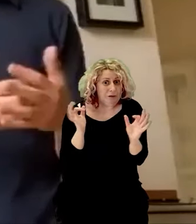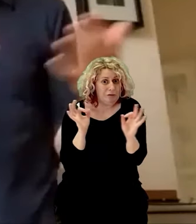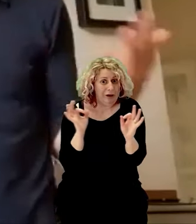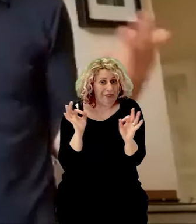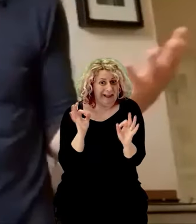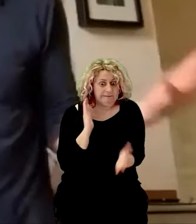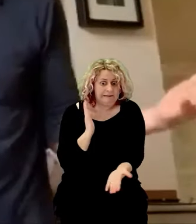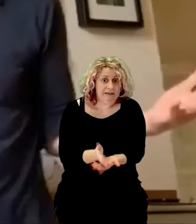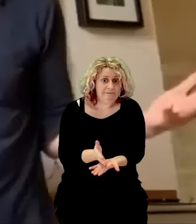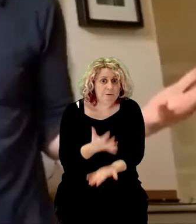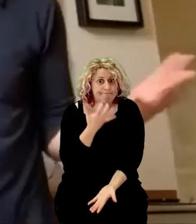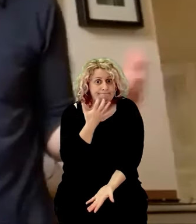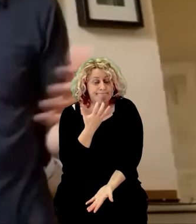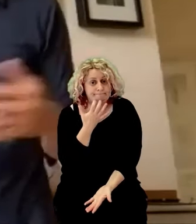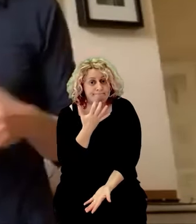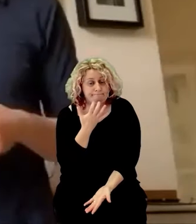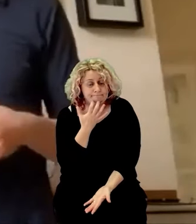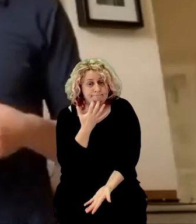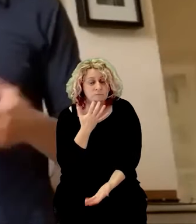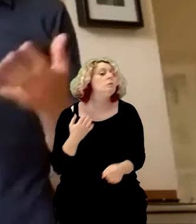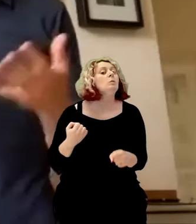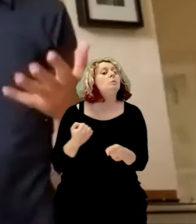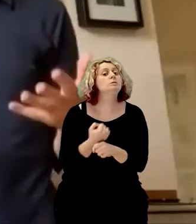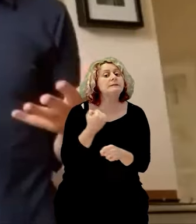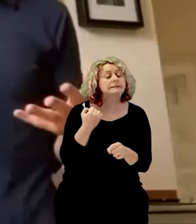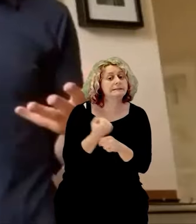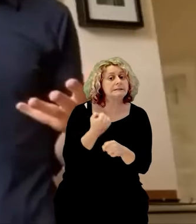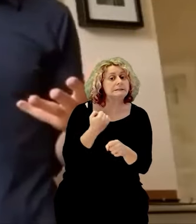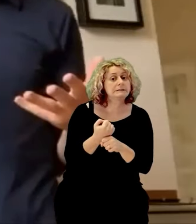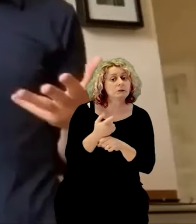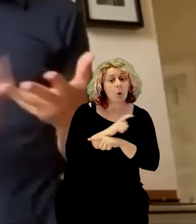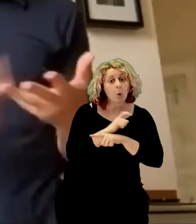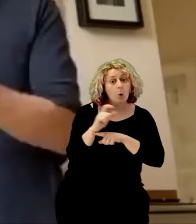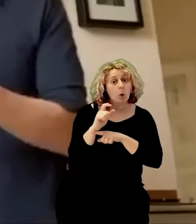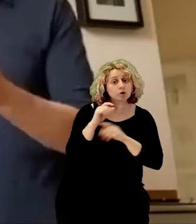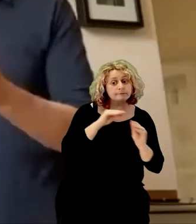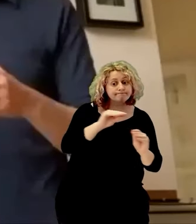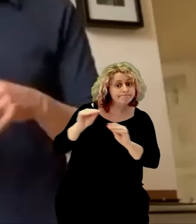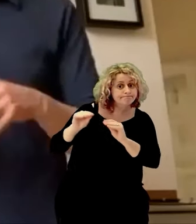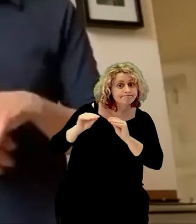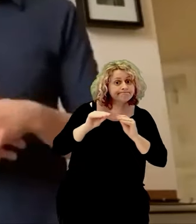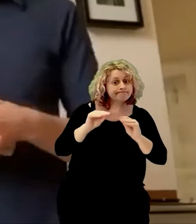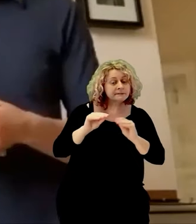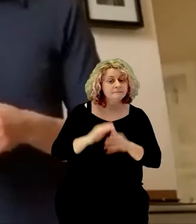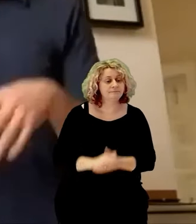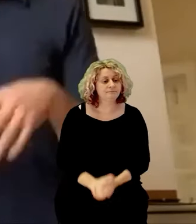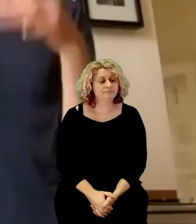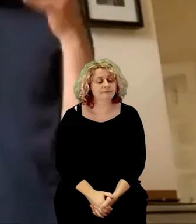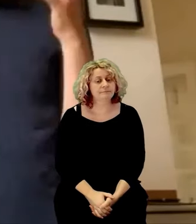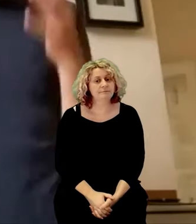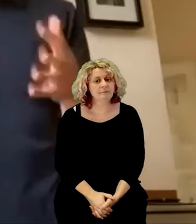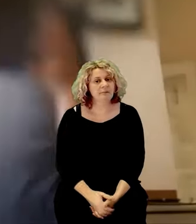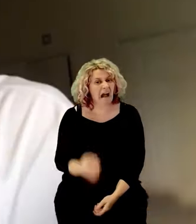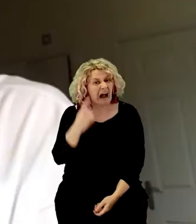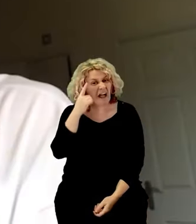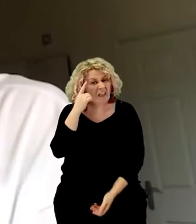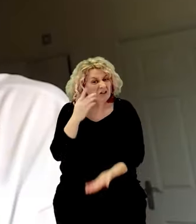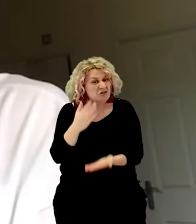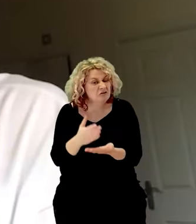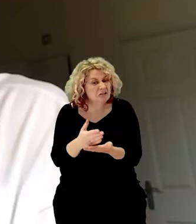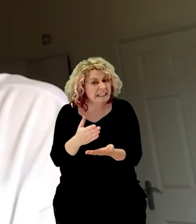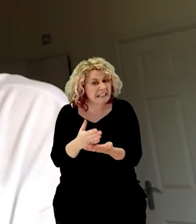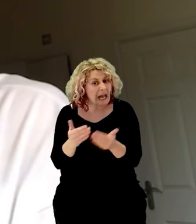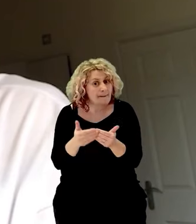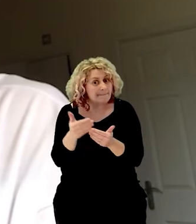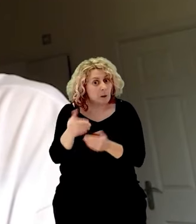Communications coach and leader of many preaching communication workshops, Richard Garnett, shared his expertise. I think for